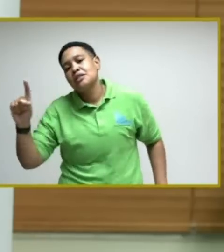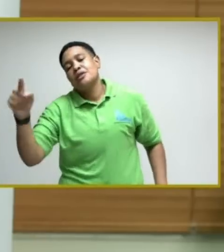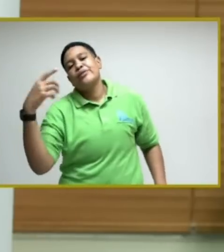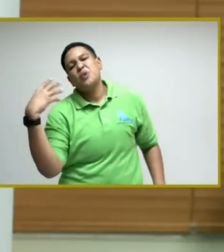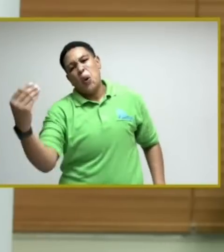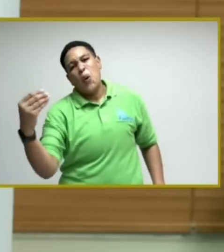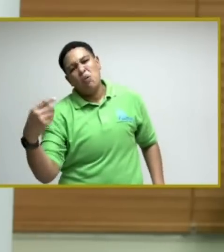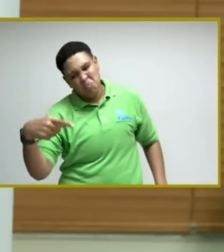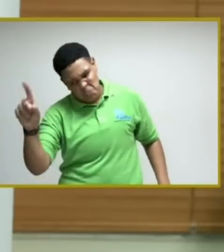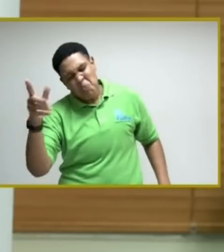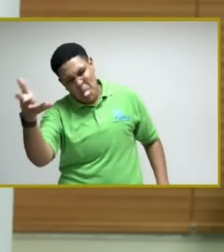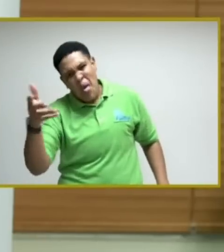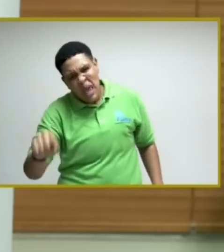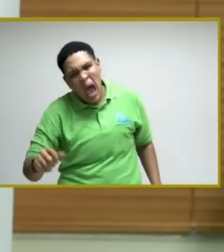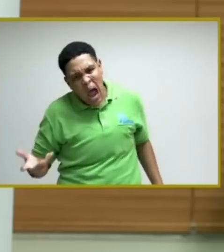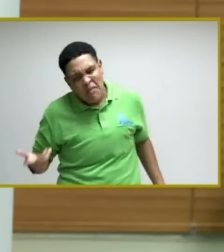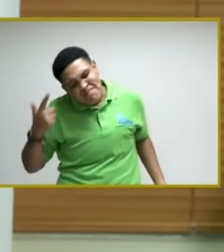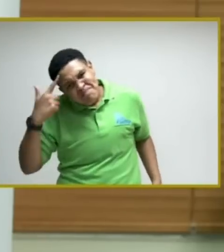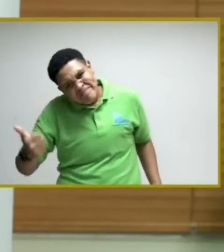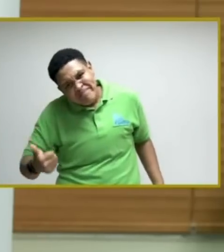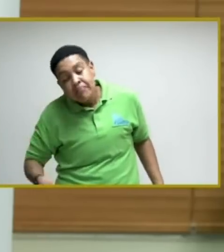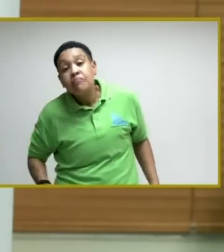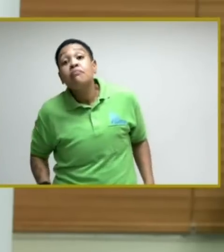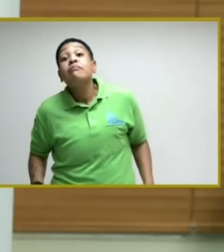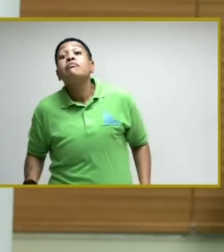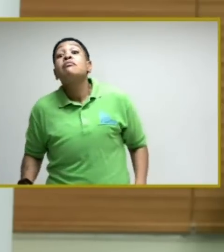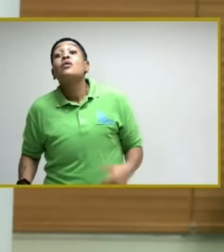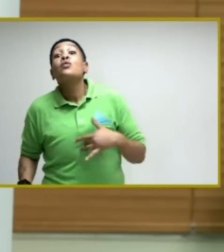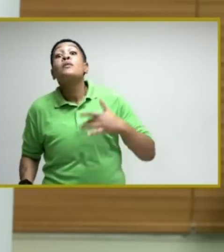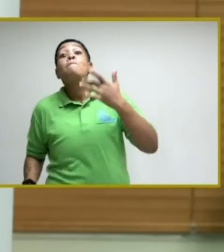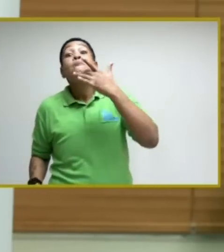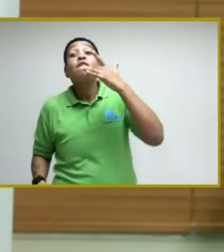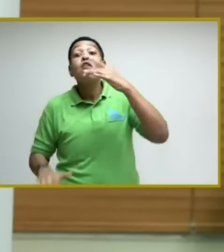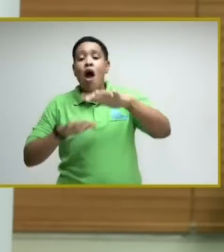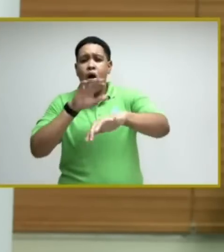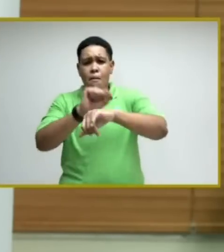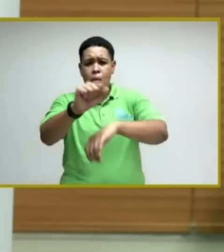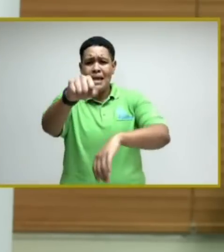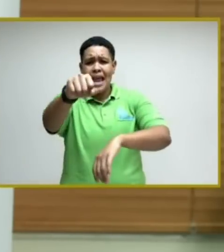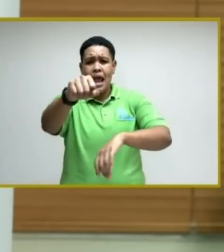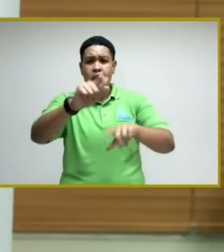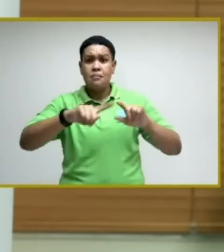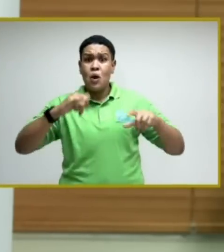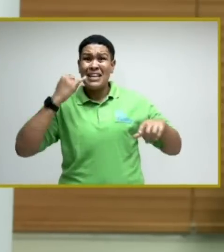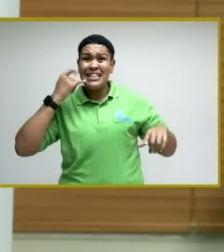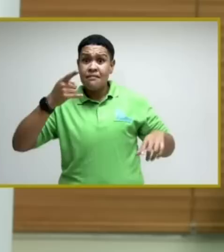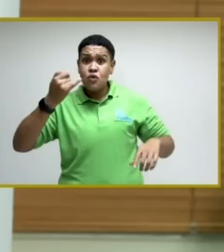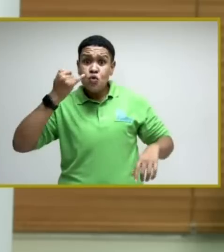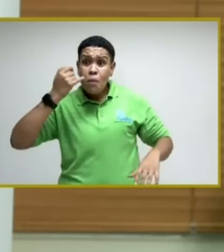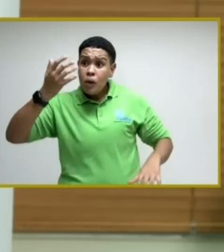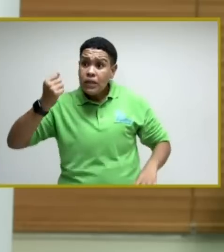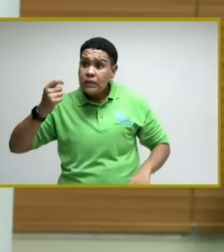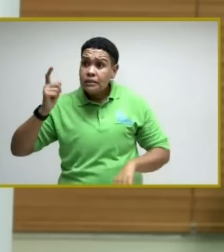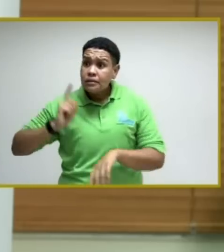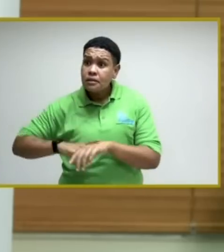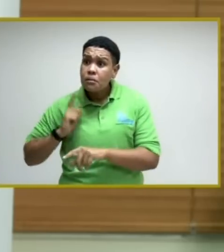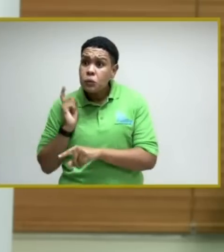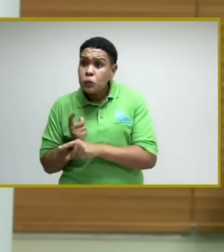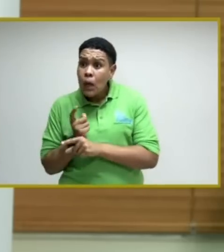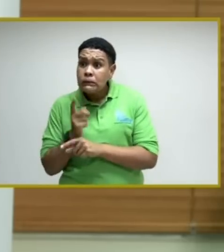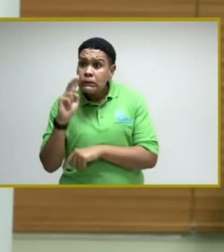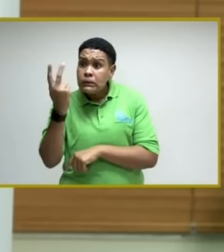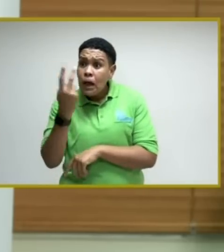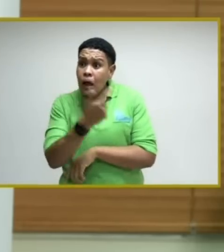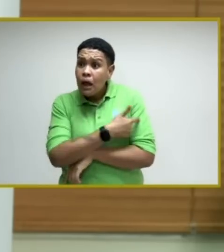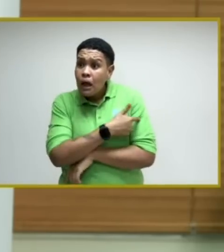prefer appointments, if you are due, we will accommodate. And so I